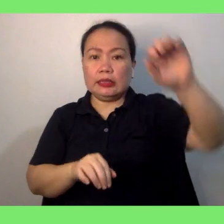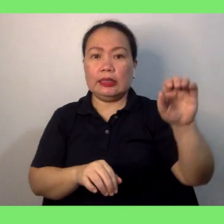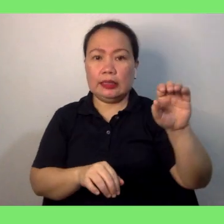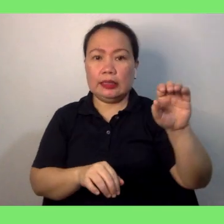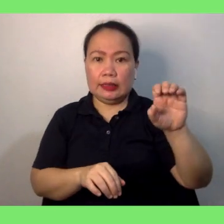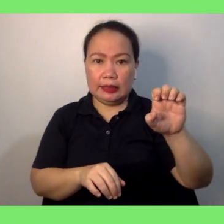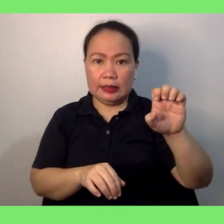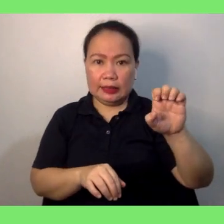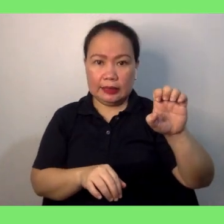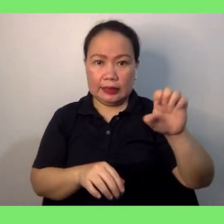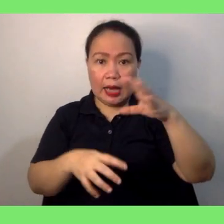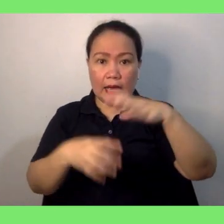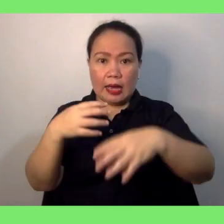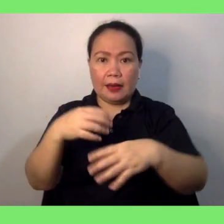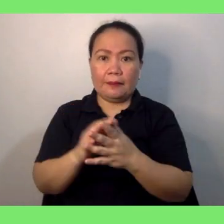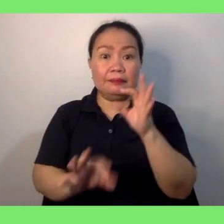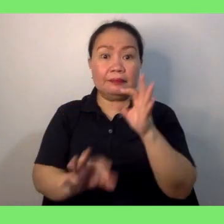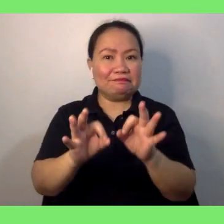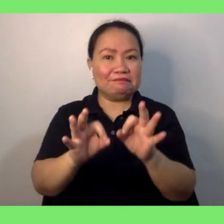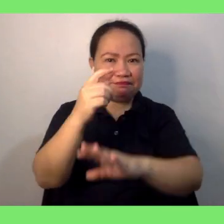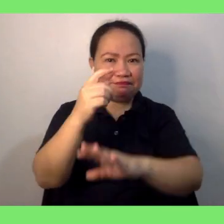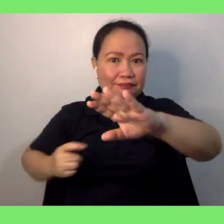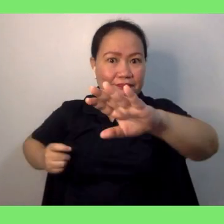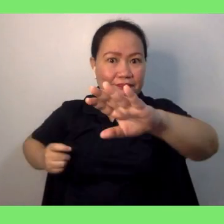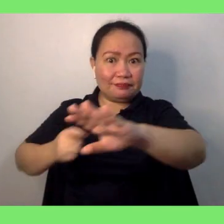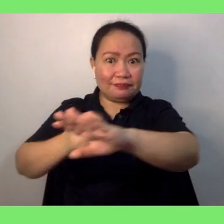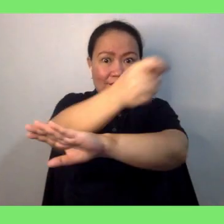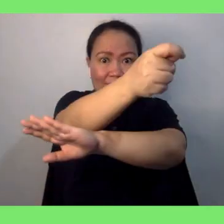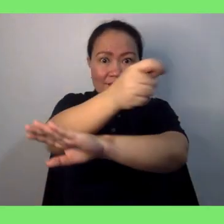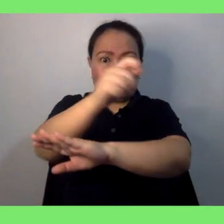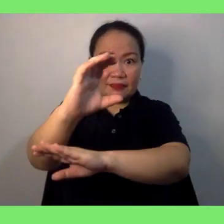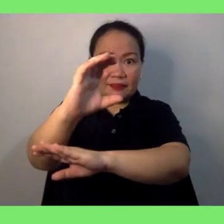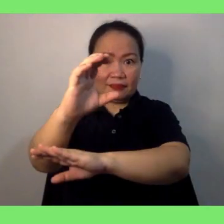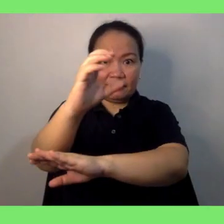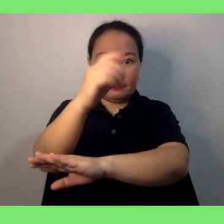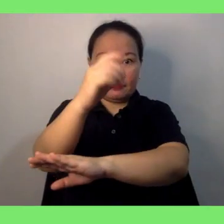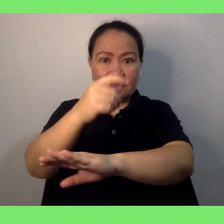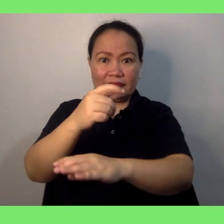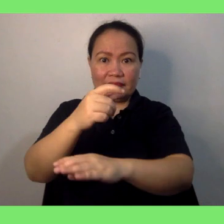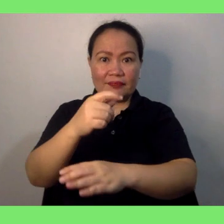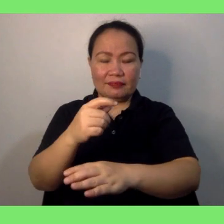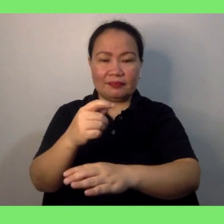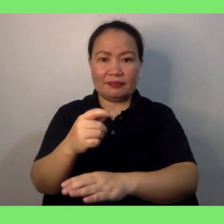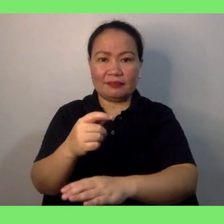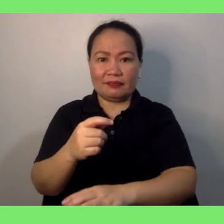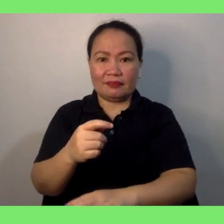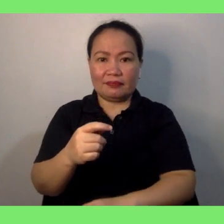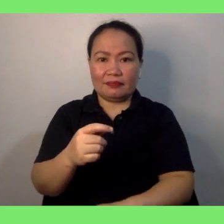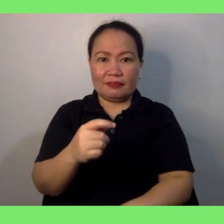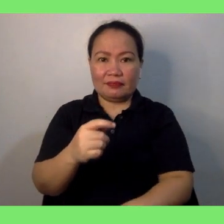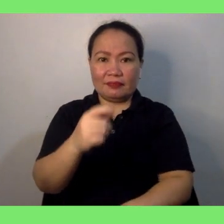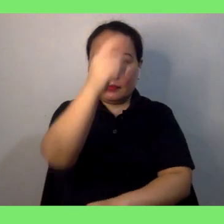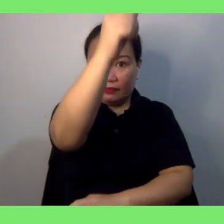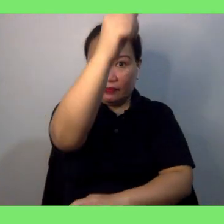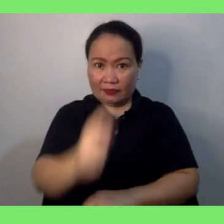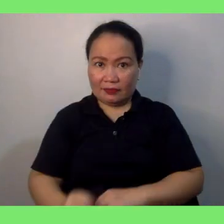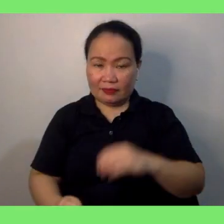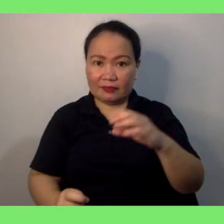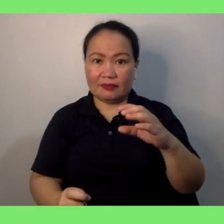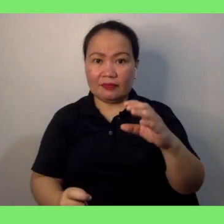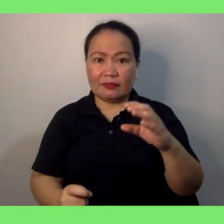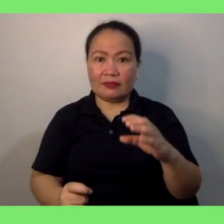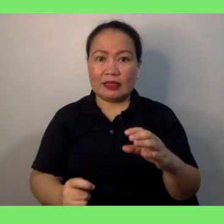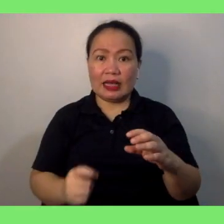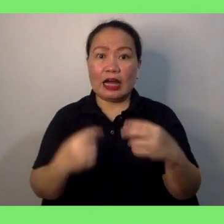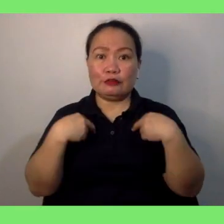Okay? So, kung ito si transversal, so again, line C is your transversal kasi meron siyang first point, second